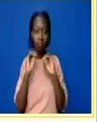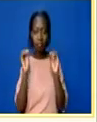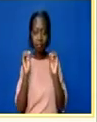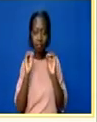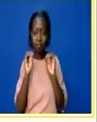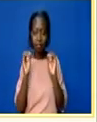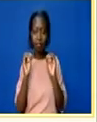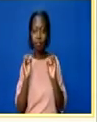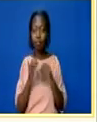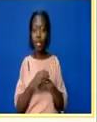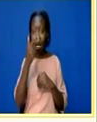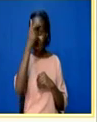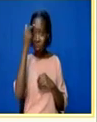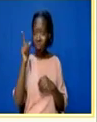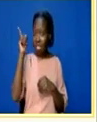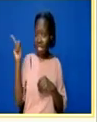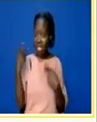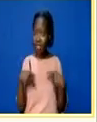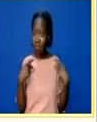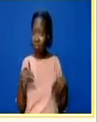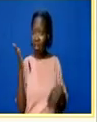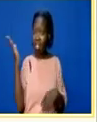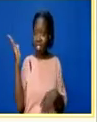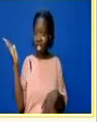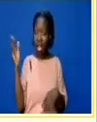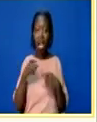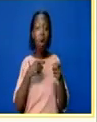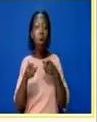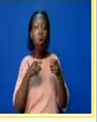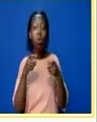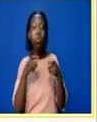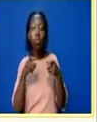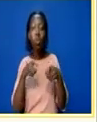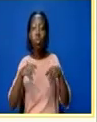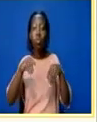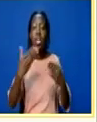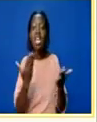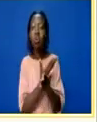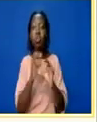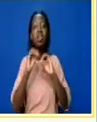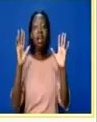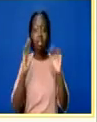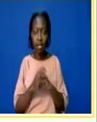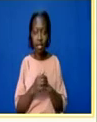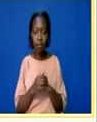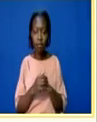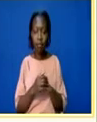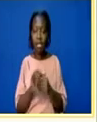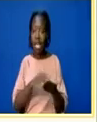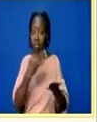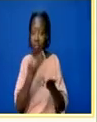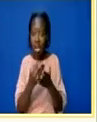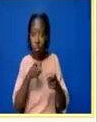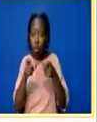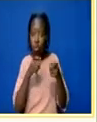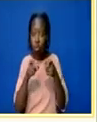Because these people, they never controlled the erosion. Yes, and they actually saw it coming. For you to get this big and this wide, you